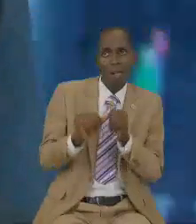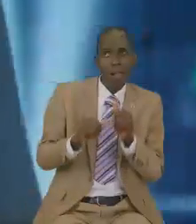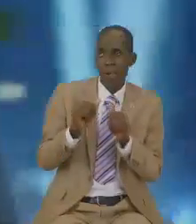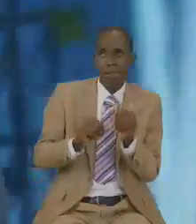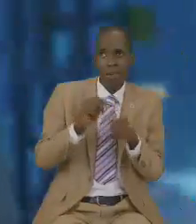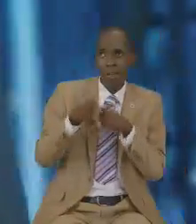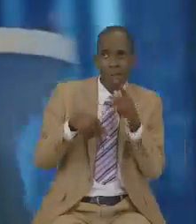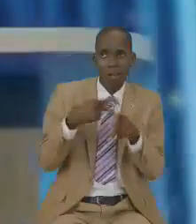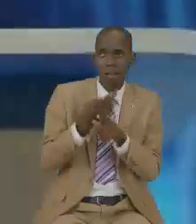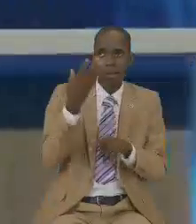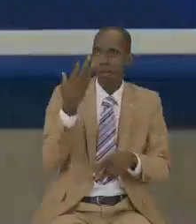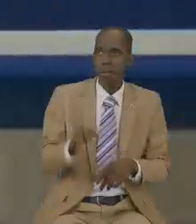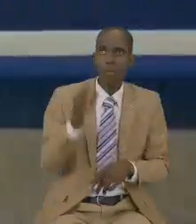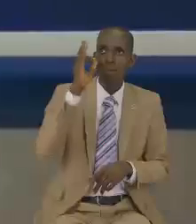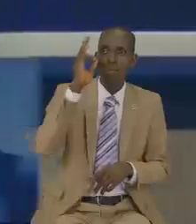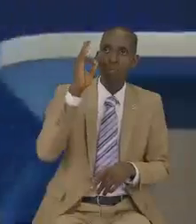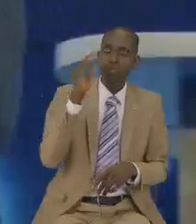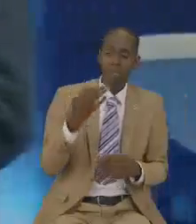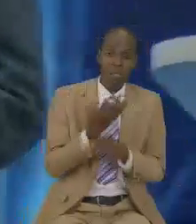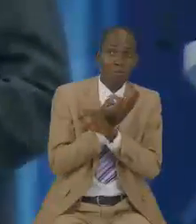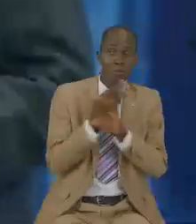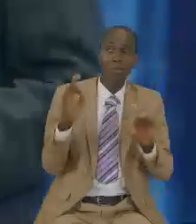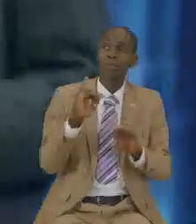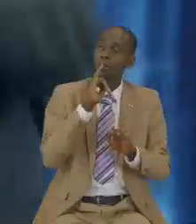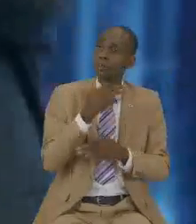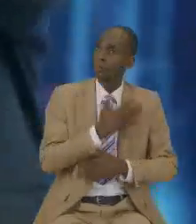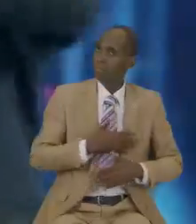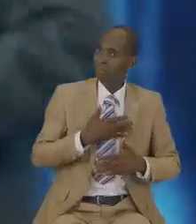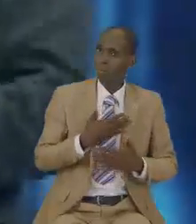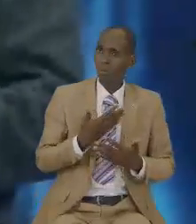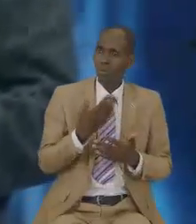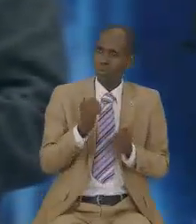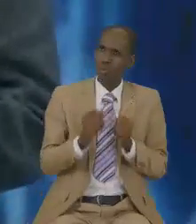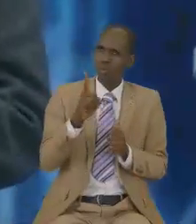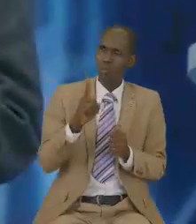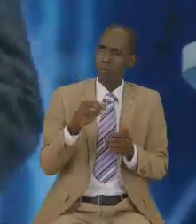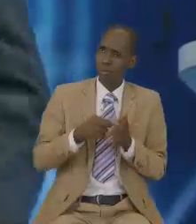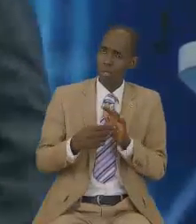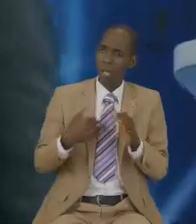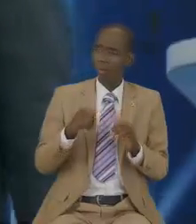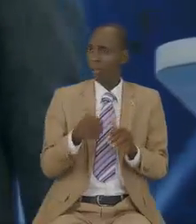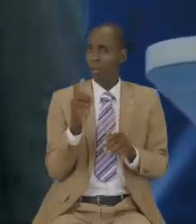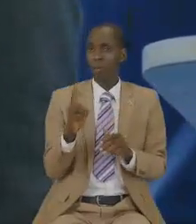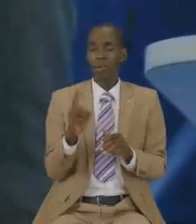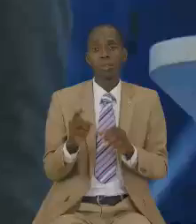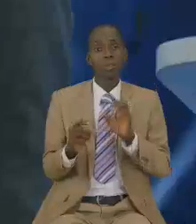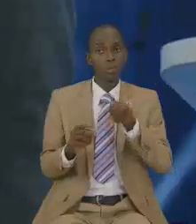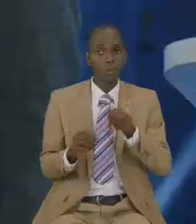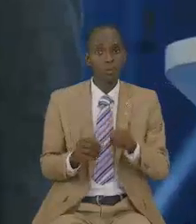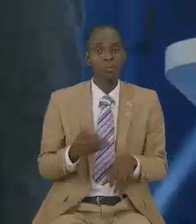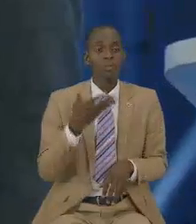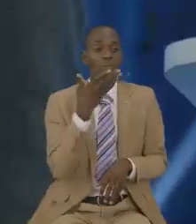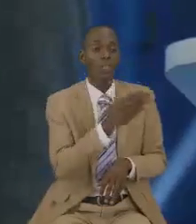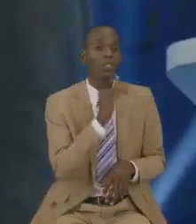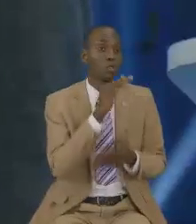freedom is pleasant. Well, let me tell you this. There's somebody in the